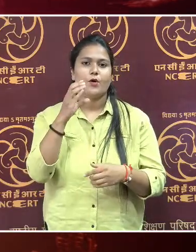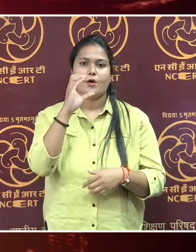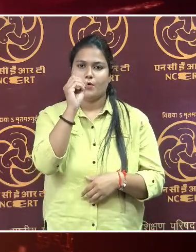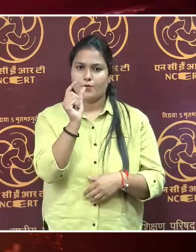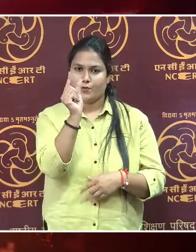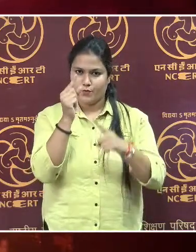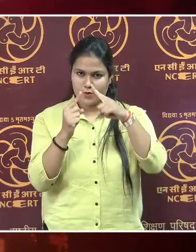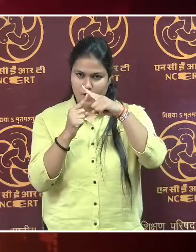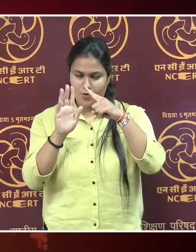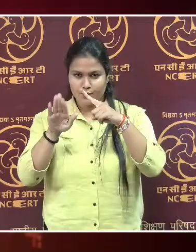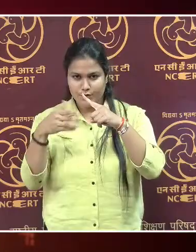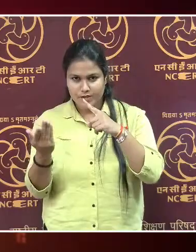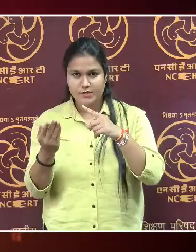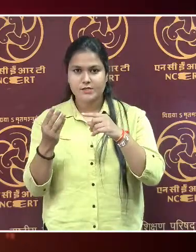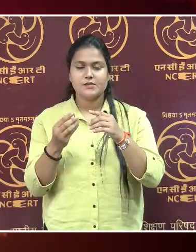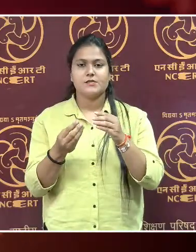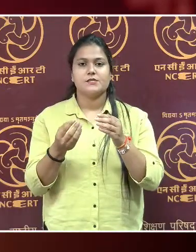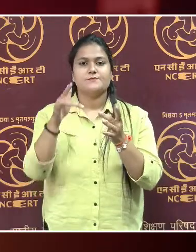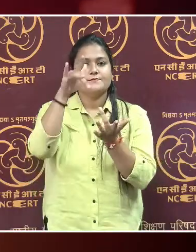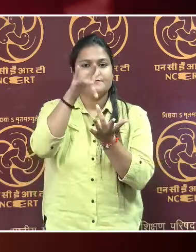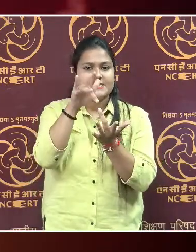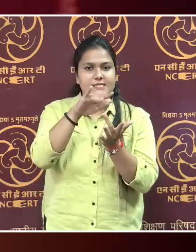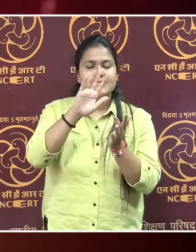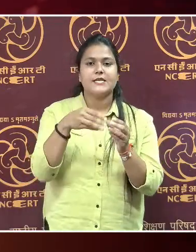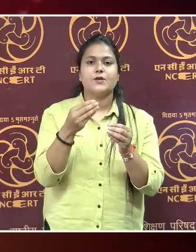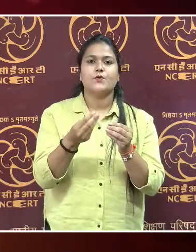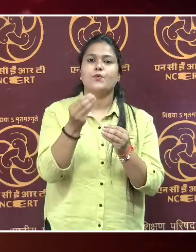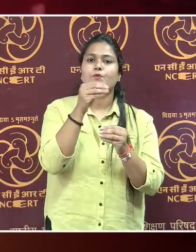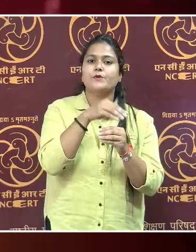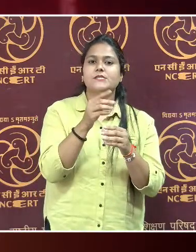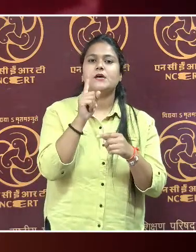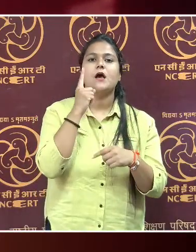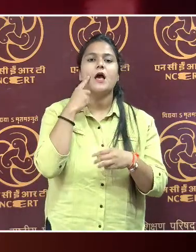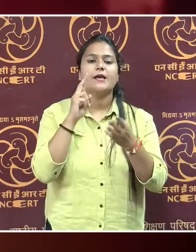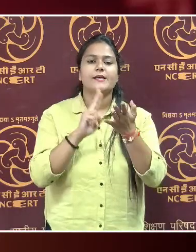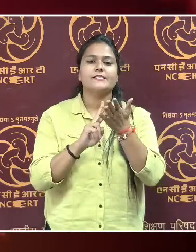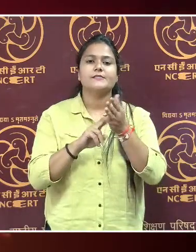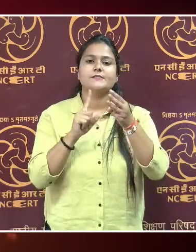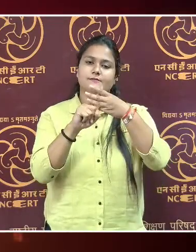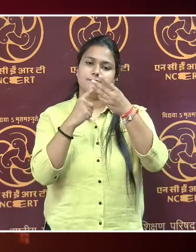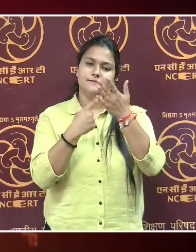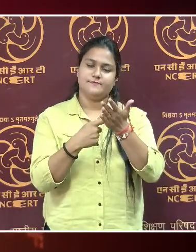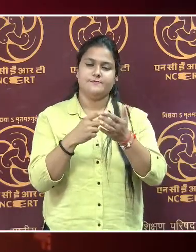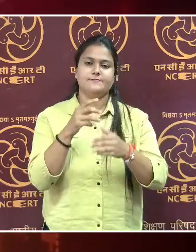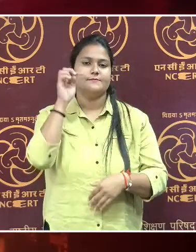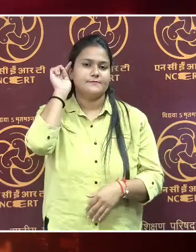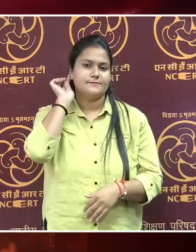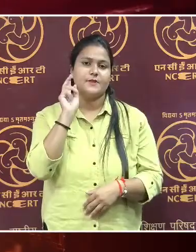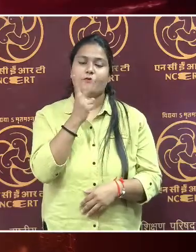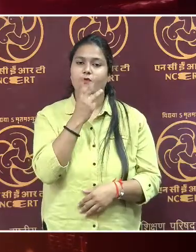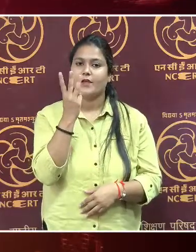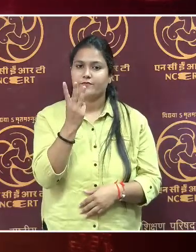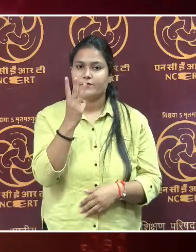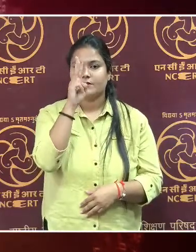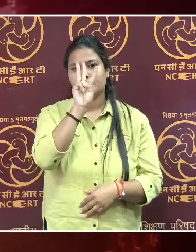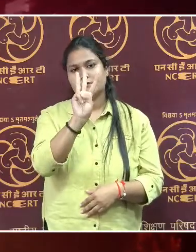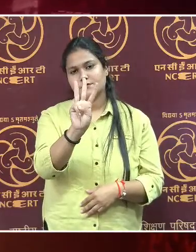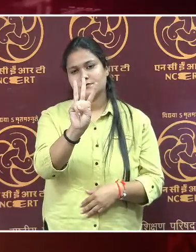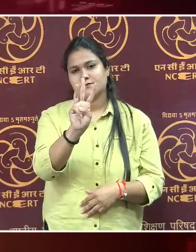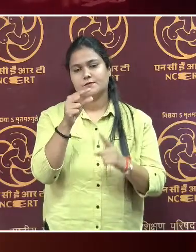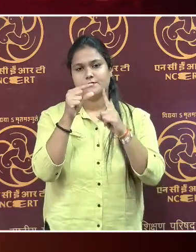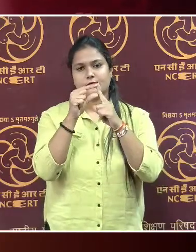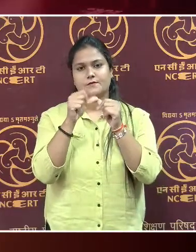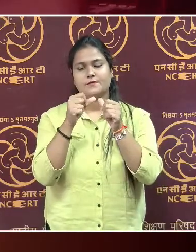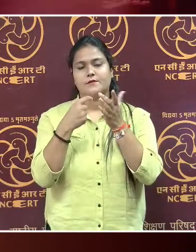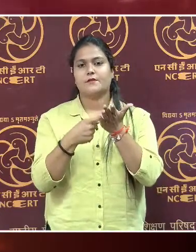then middle ear, and then the inner ear. So here it's just the external ear, whatever we are seeing, it just funnels the